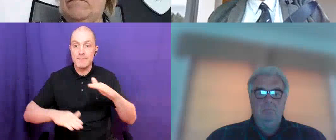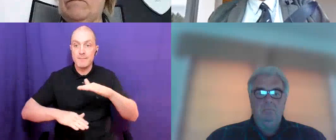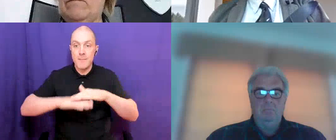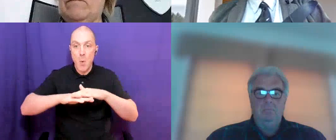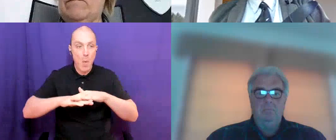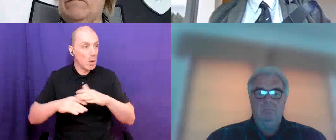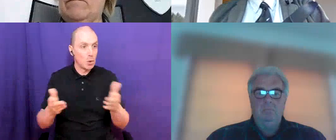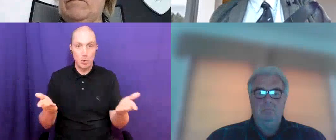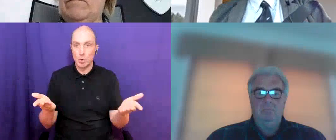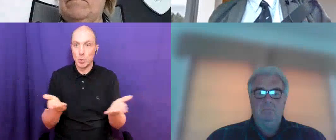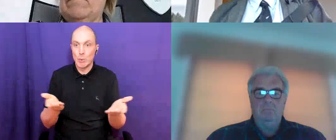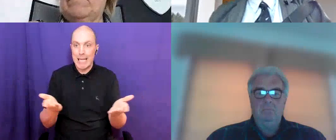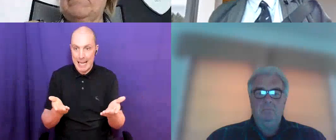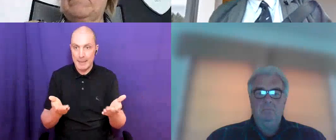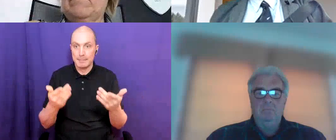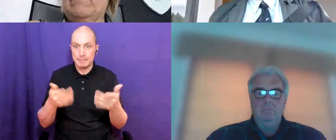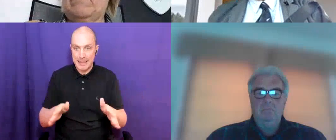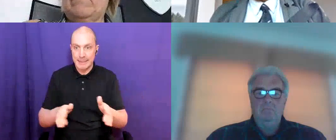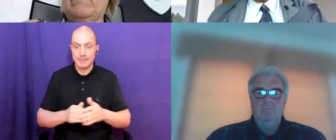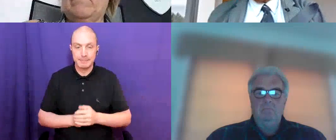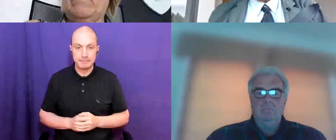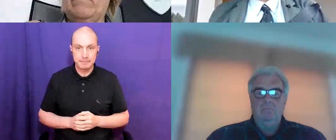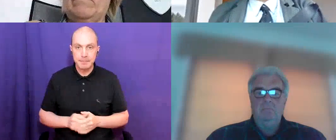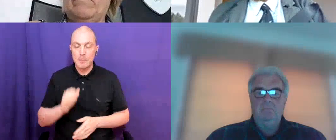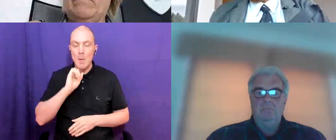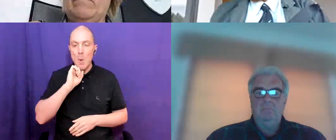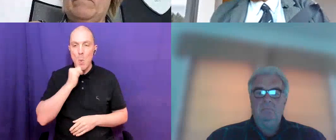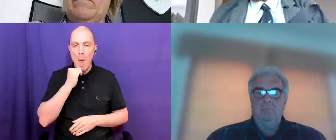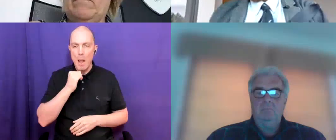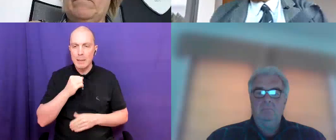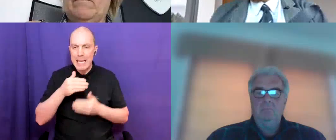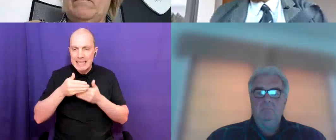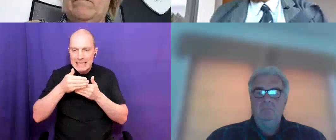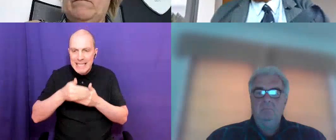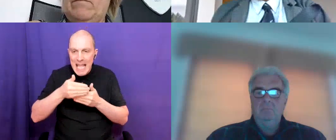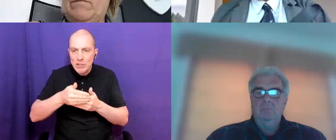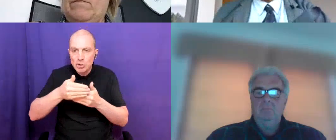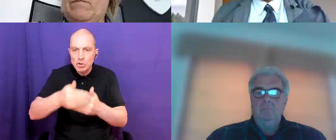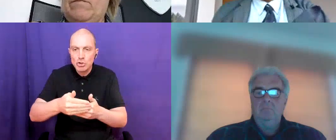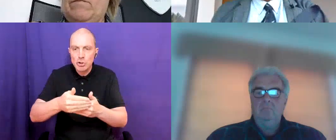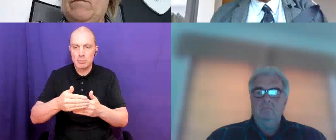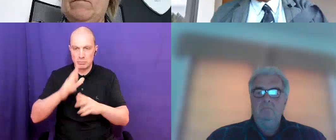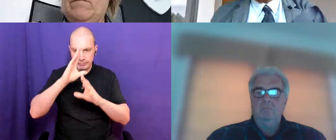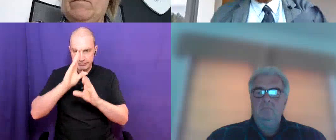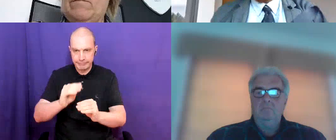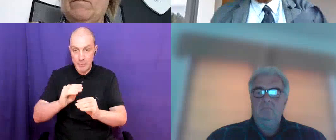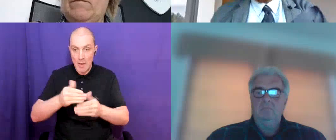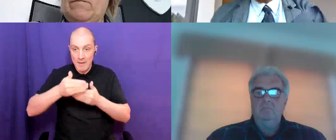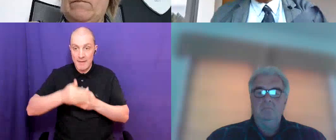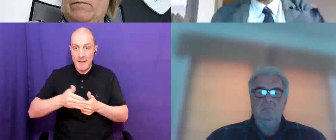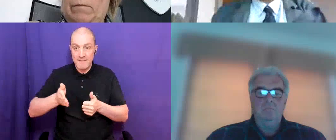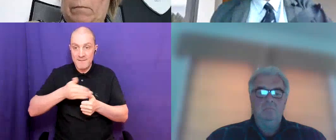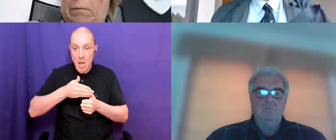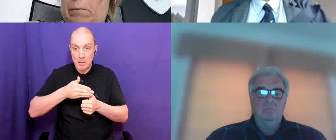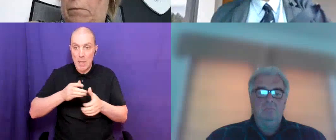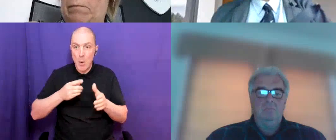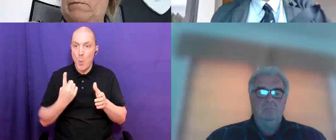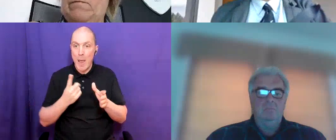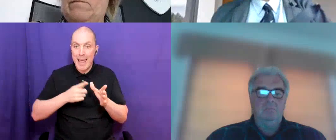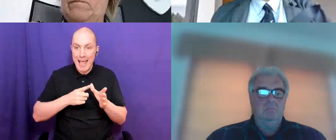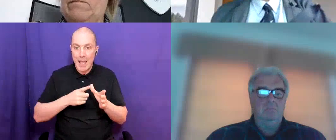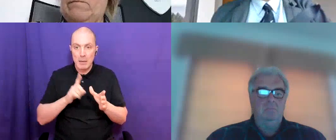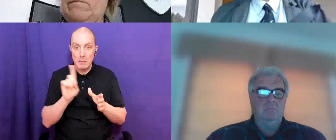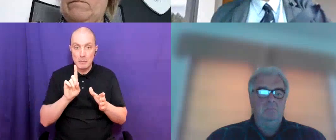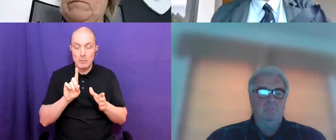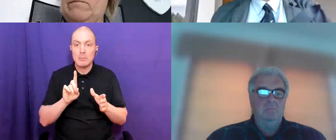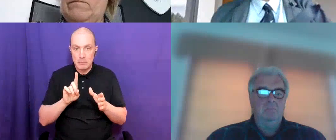the 25th of April 2022. And I'll run through the stages just as a reminder. So first of all, stage 1A involves the